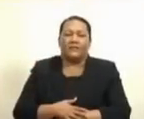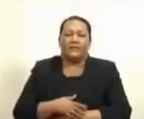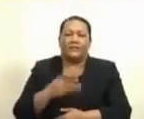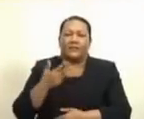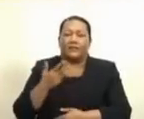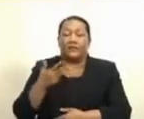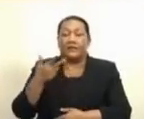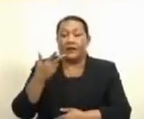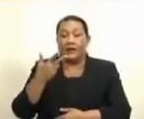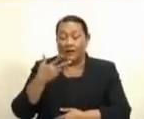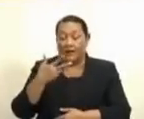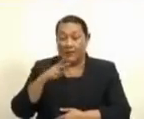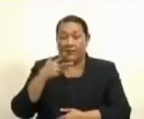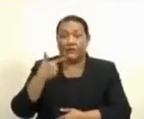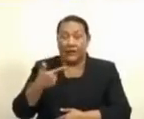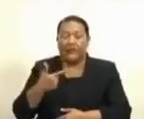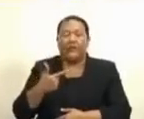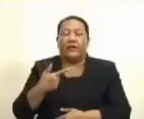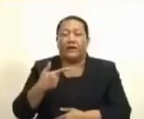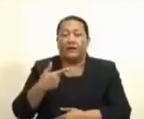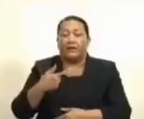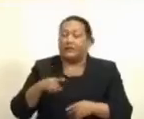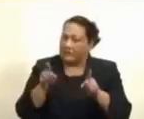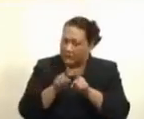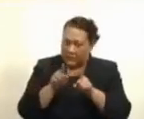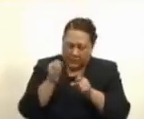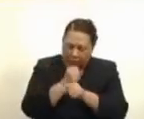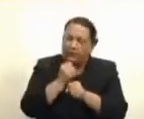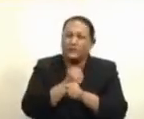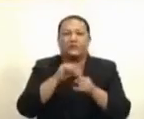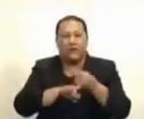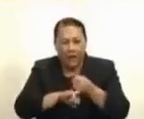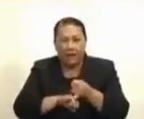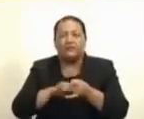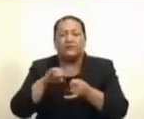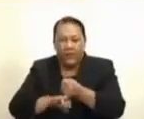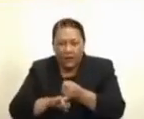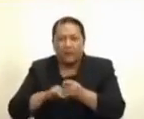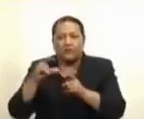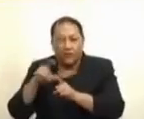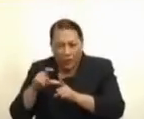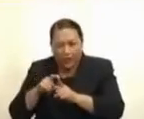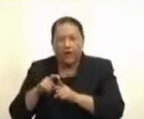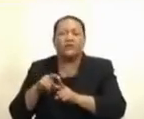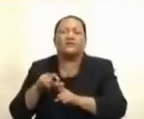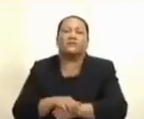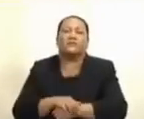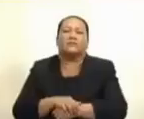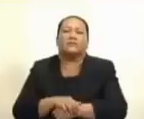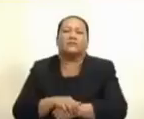sons and daughters, grandsons and granddaughters of those that were indented as